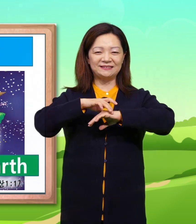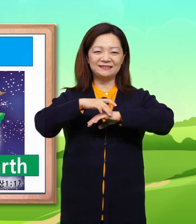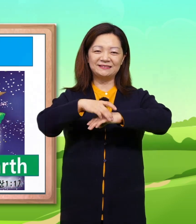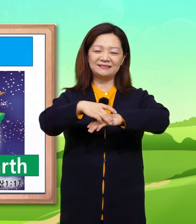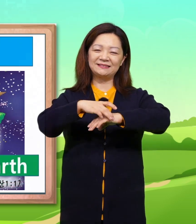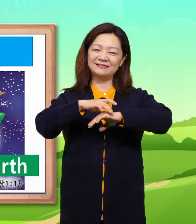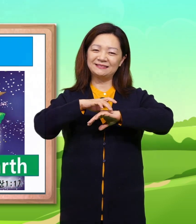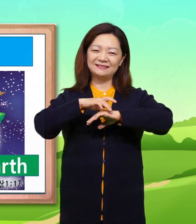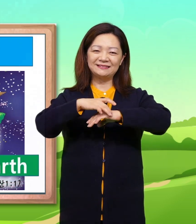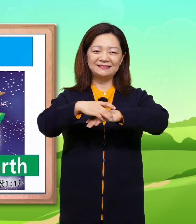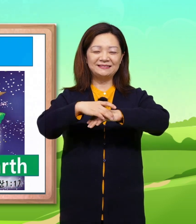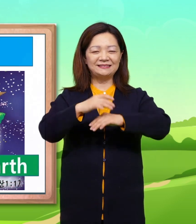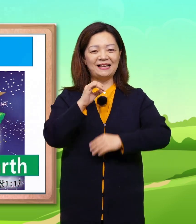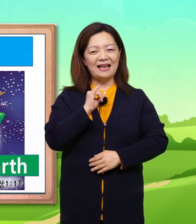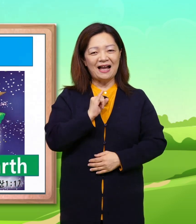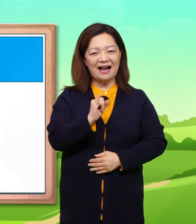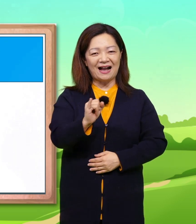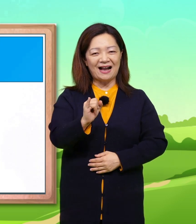earth.